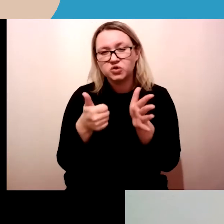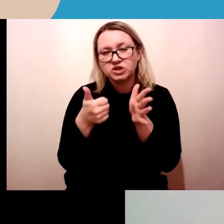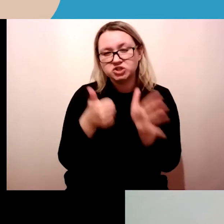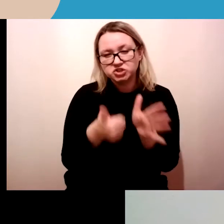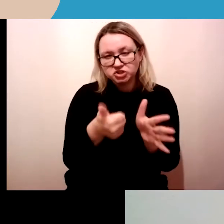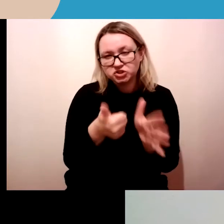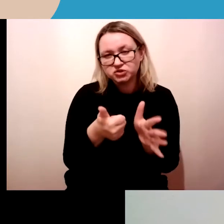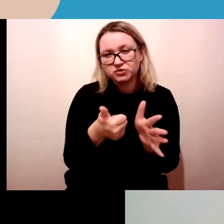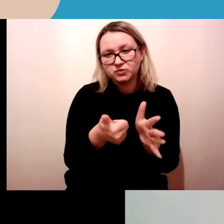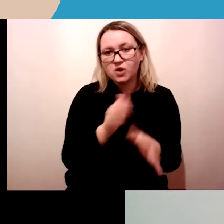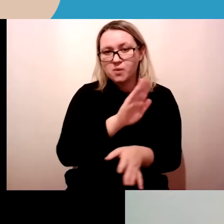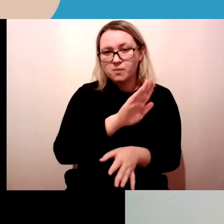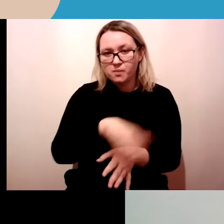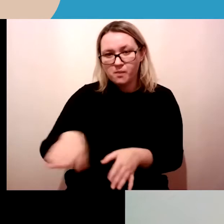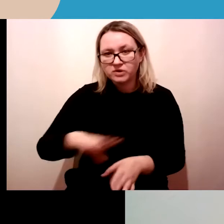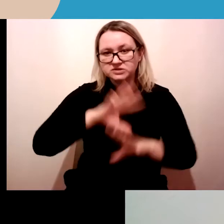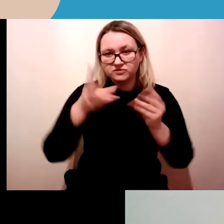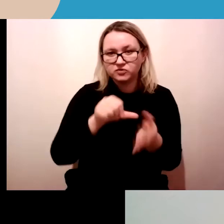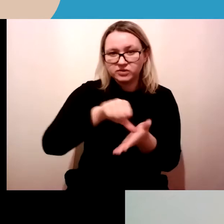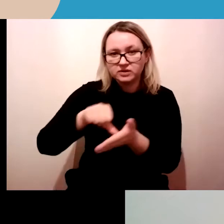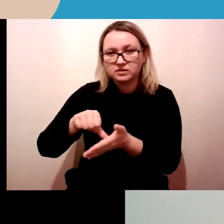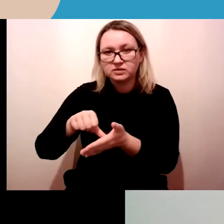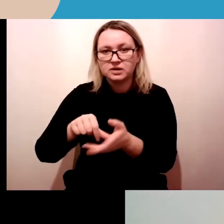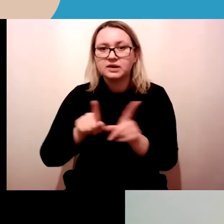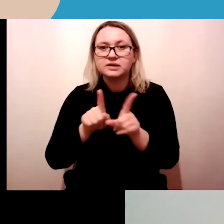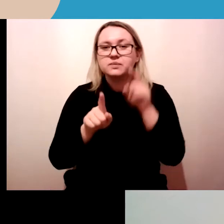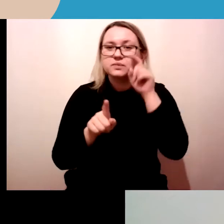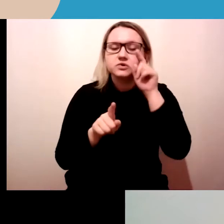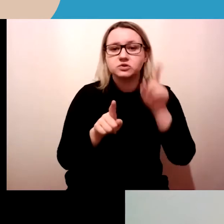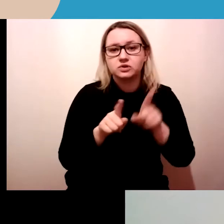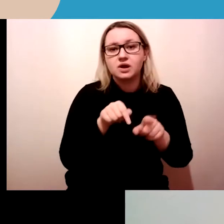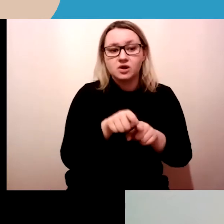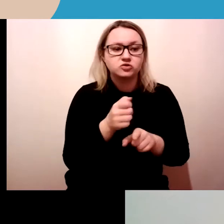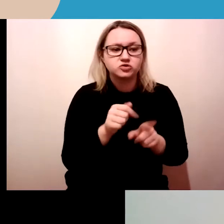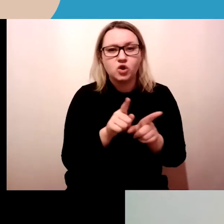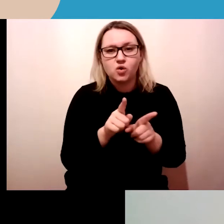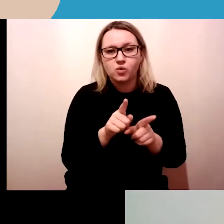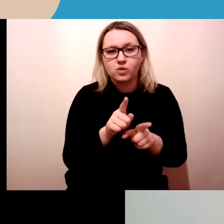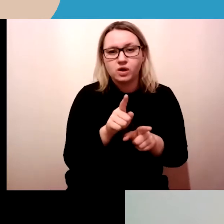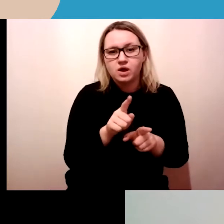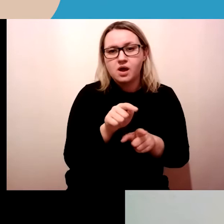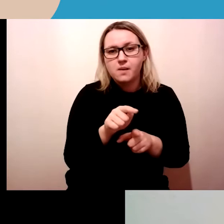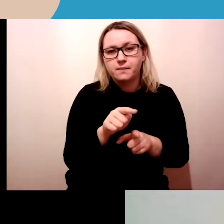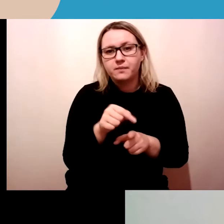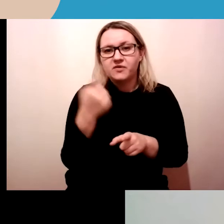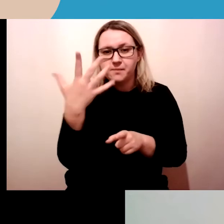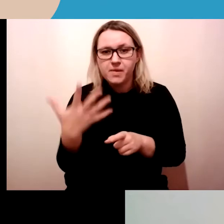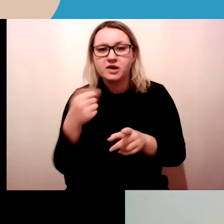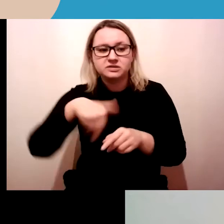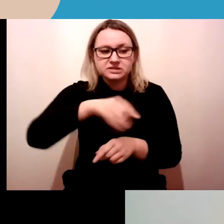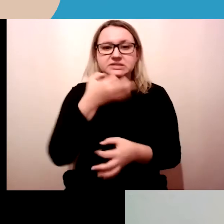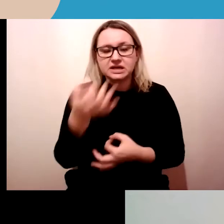to 12th graders, approximately over 6,000 children participated. 1/5 said that they